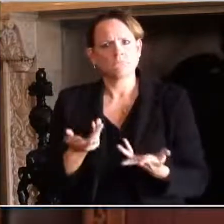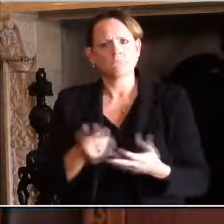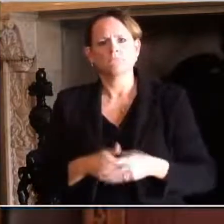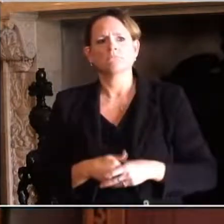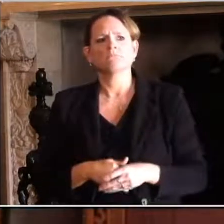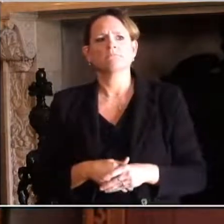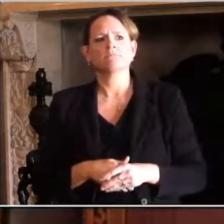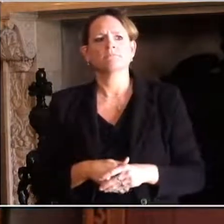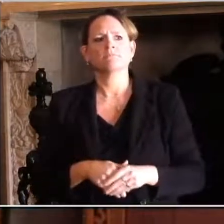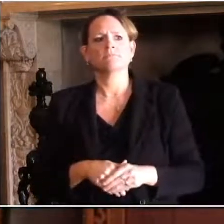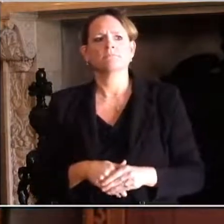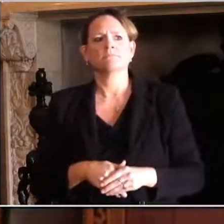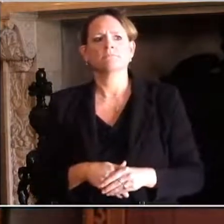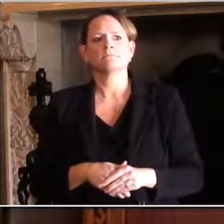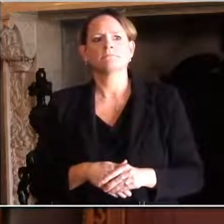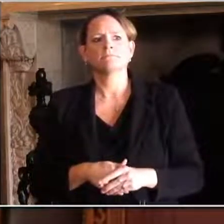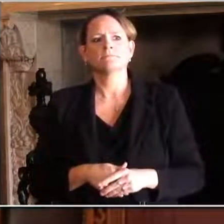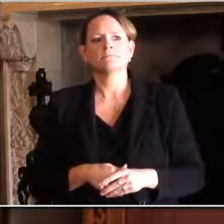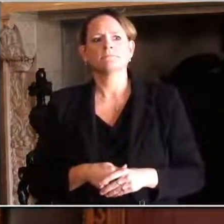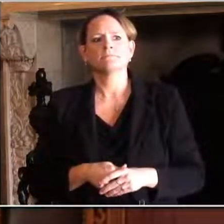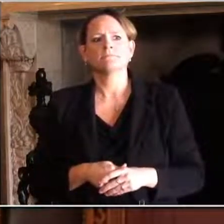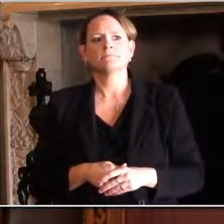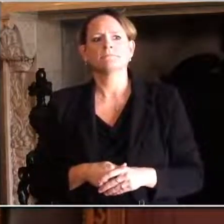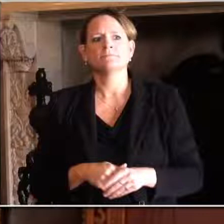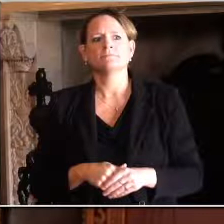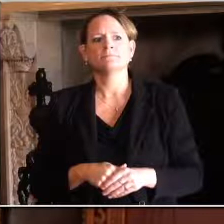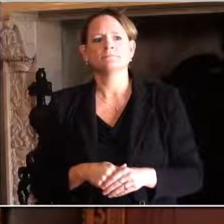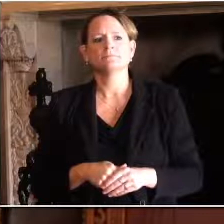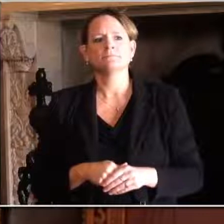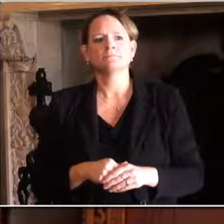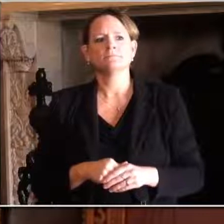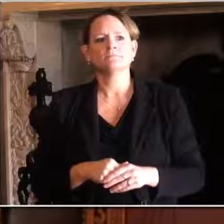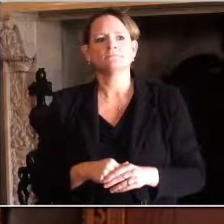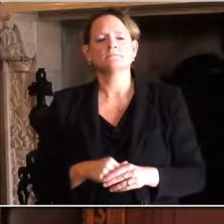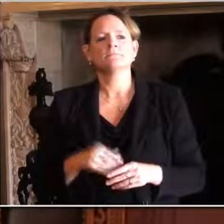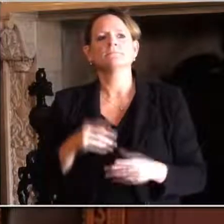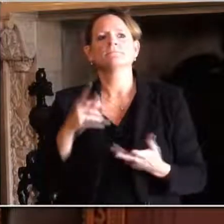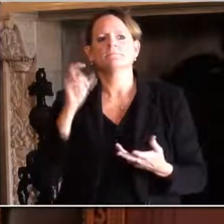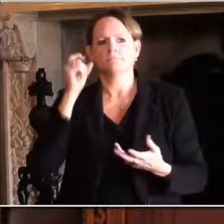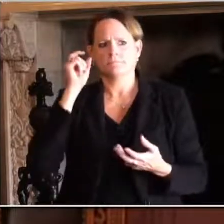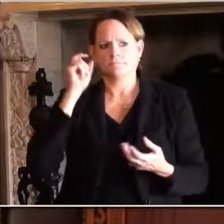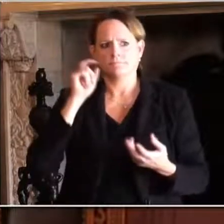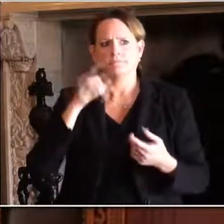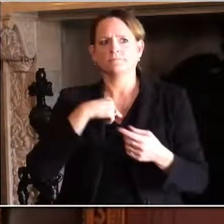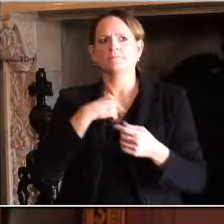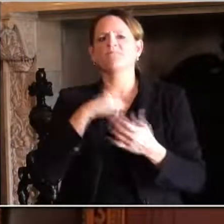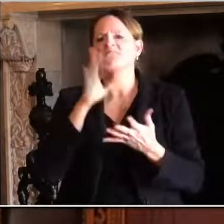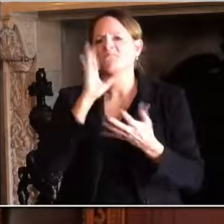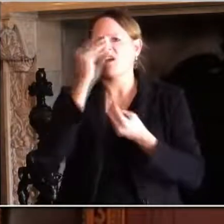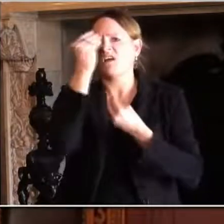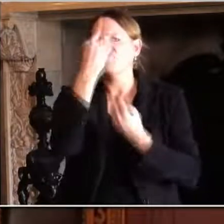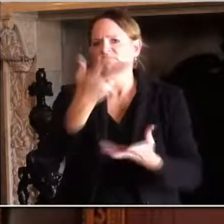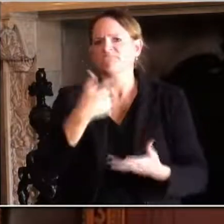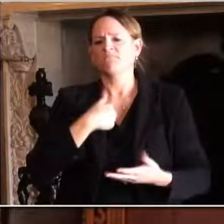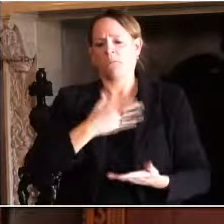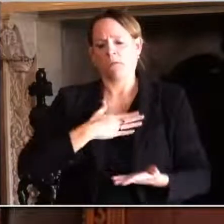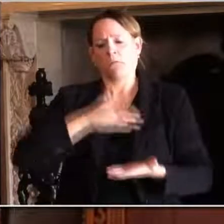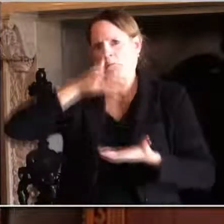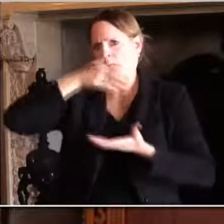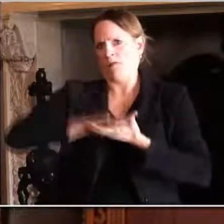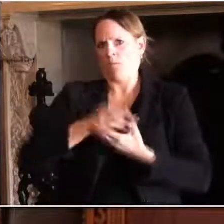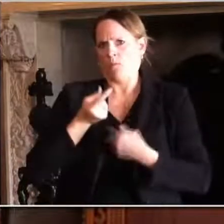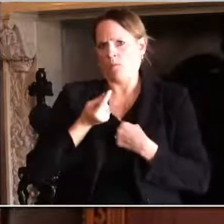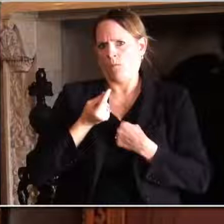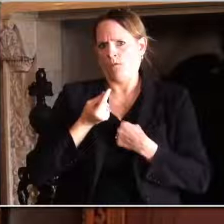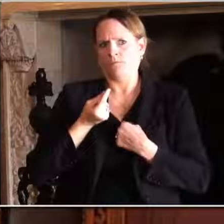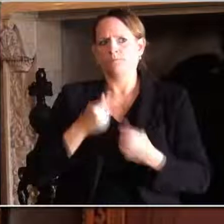the specific answer, but I just have to tell you my belief and observation over the months that this has been going on is